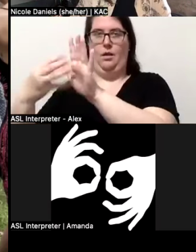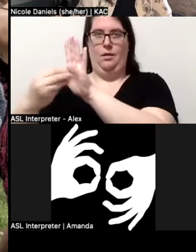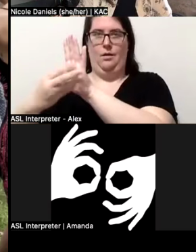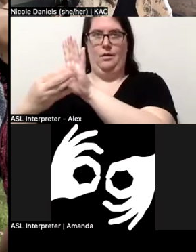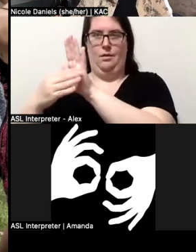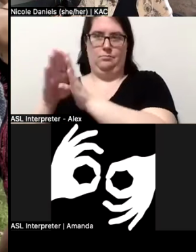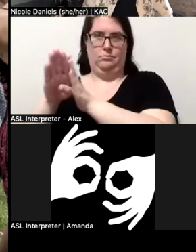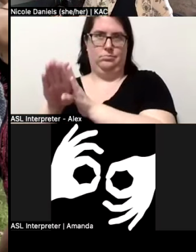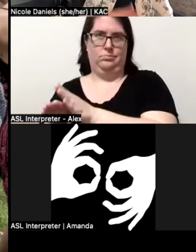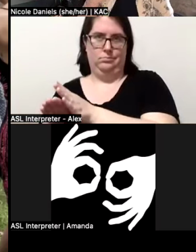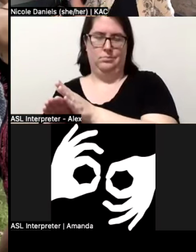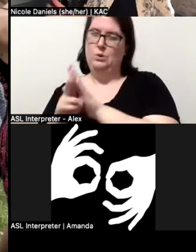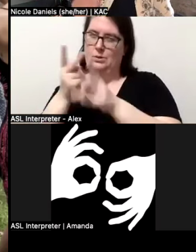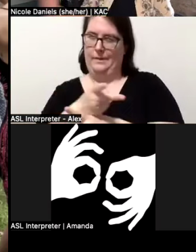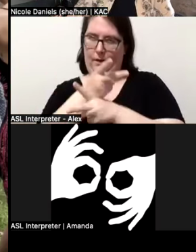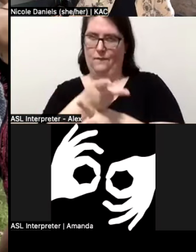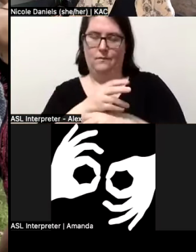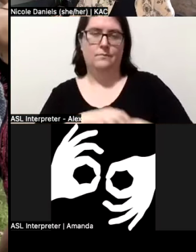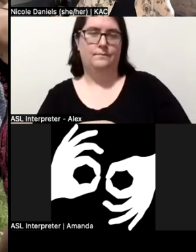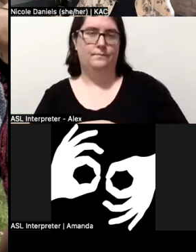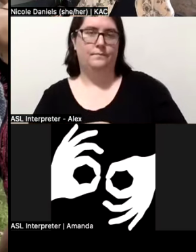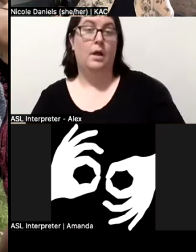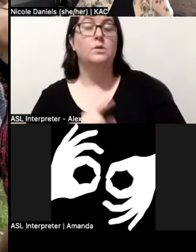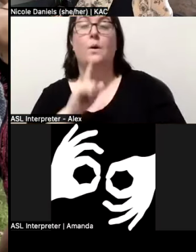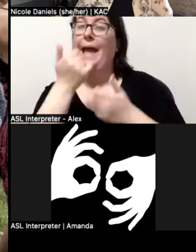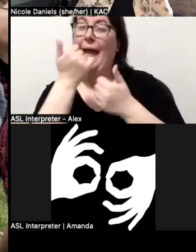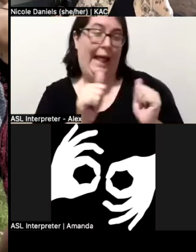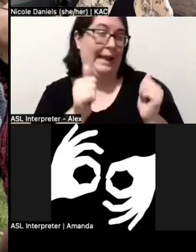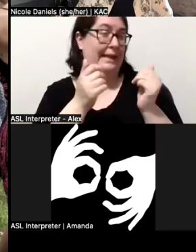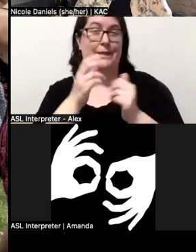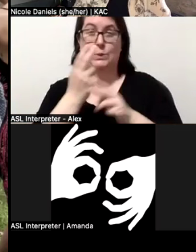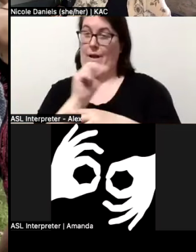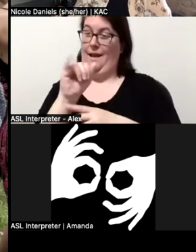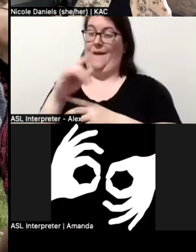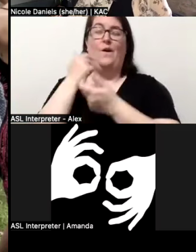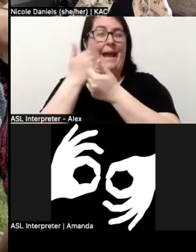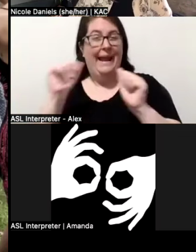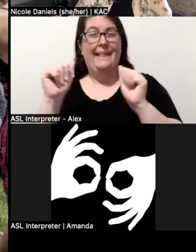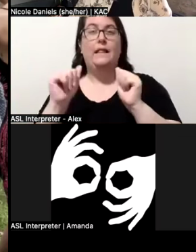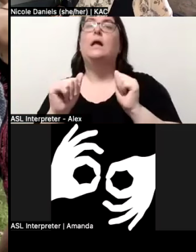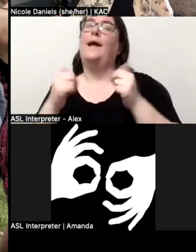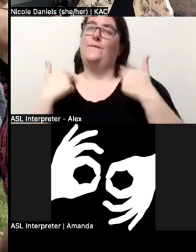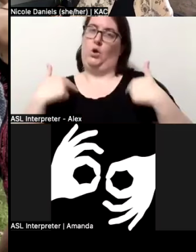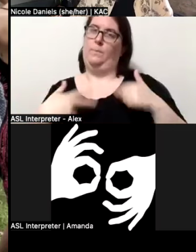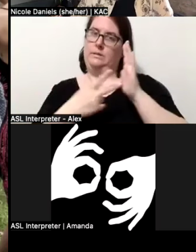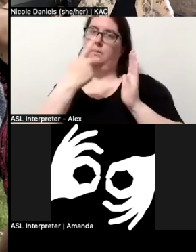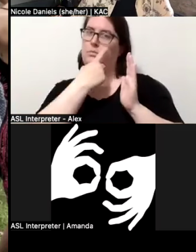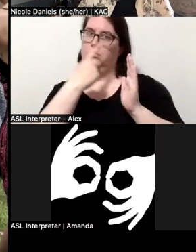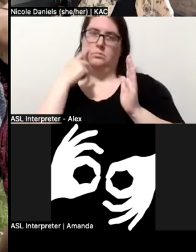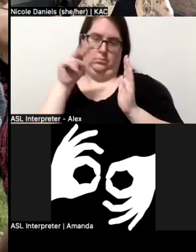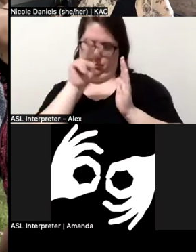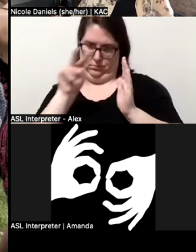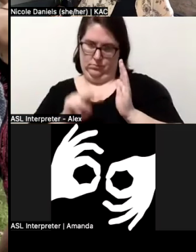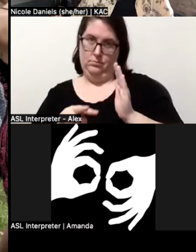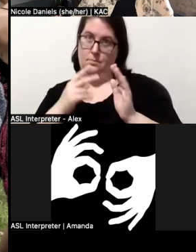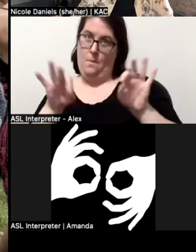Yeah, and just finally, just make sure that you're reviewing anything that you run through AI, and then it's tailored to your organization and